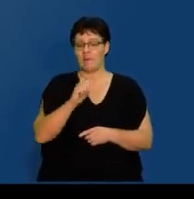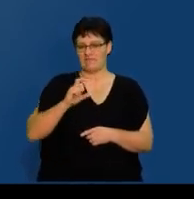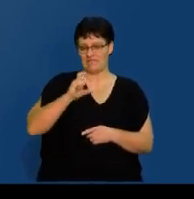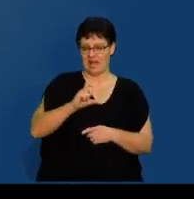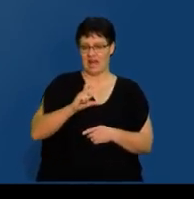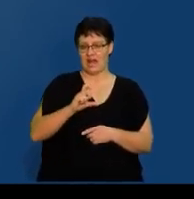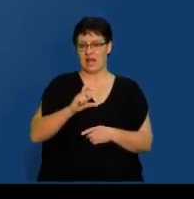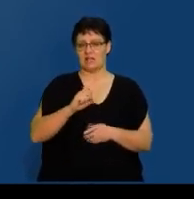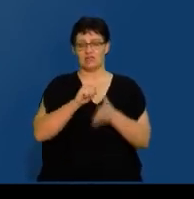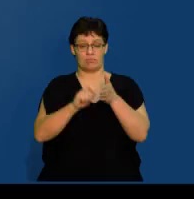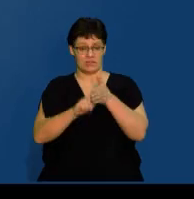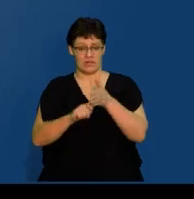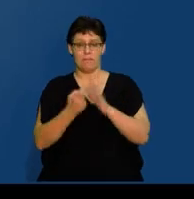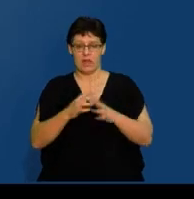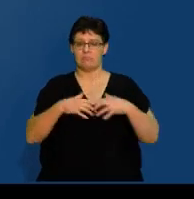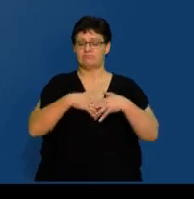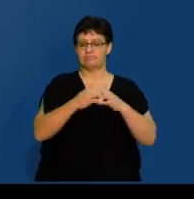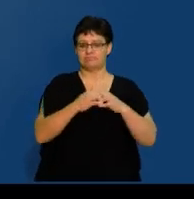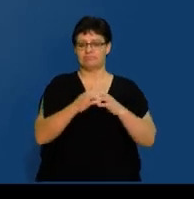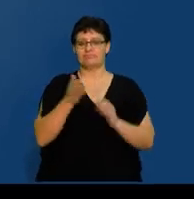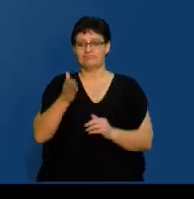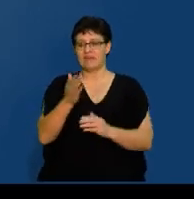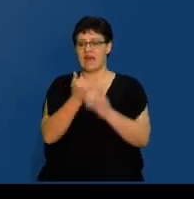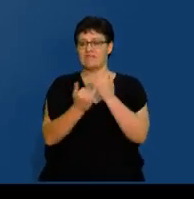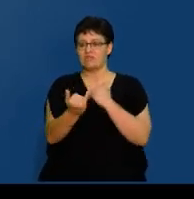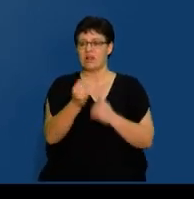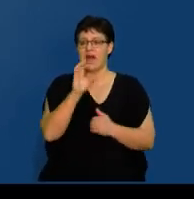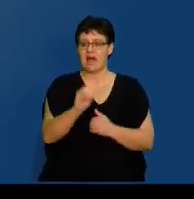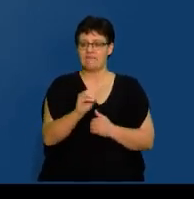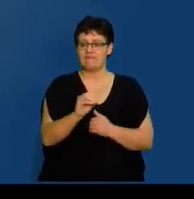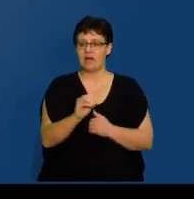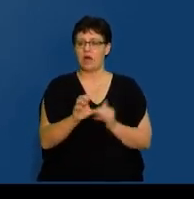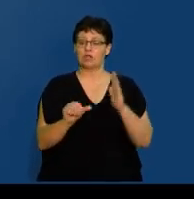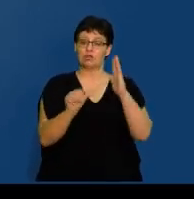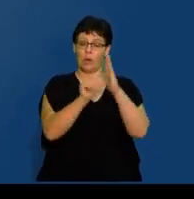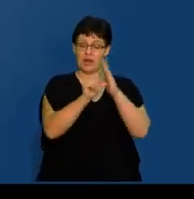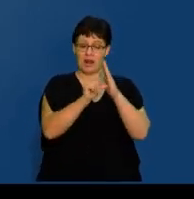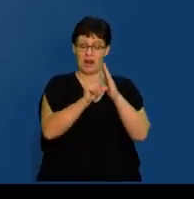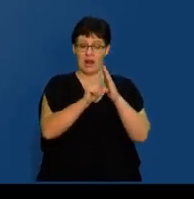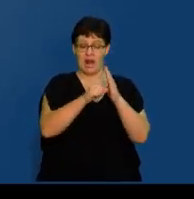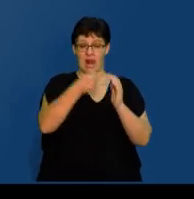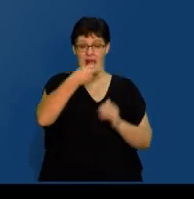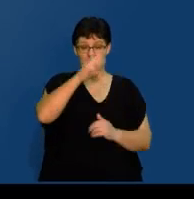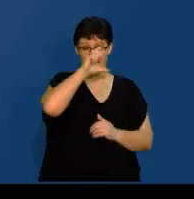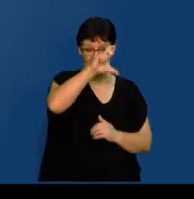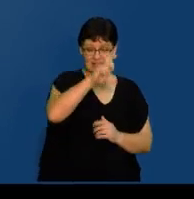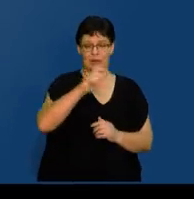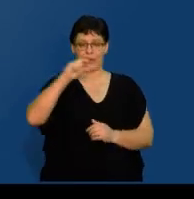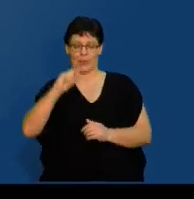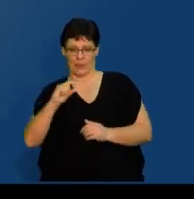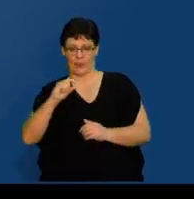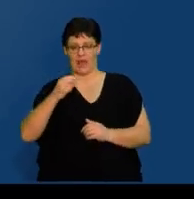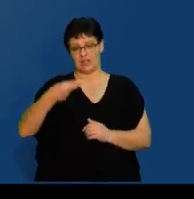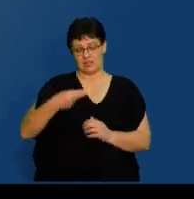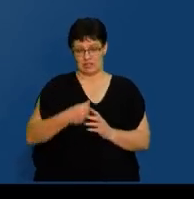And in my instance, I've created here an individual that has the dominant allele and the recessive allele, and that is a